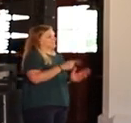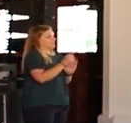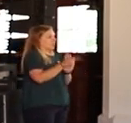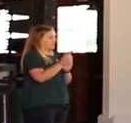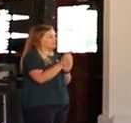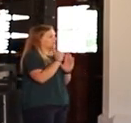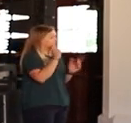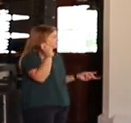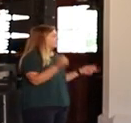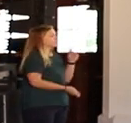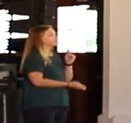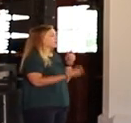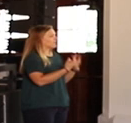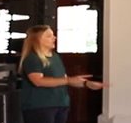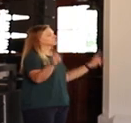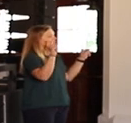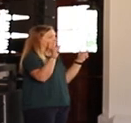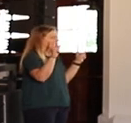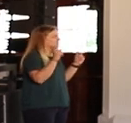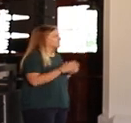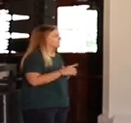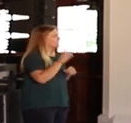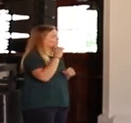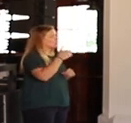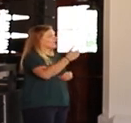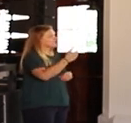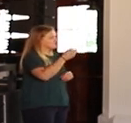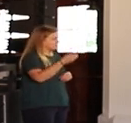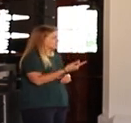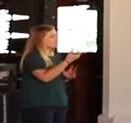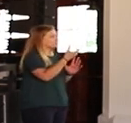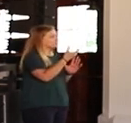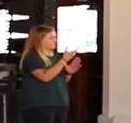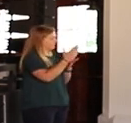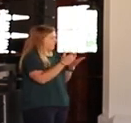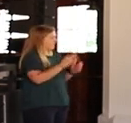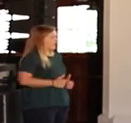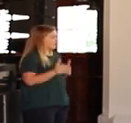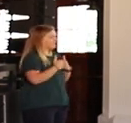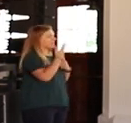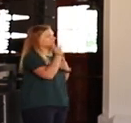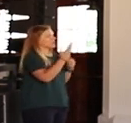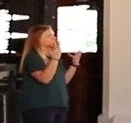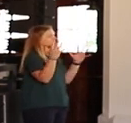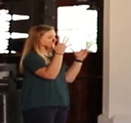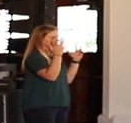this pivot point, this cusp of your life's next new chapter. Thank you.